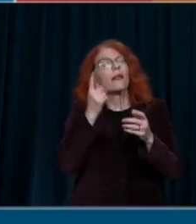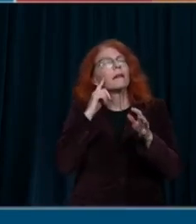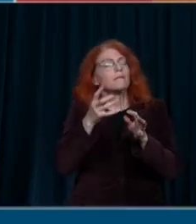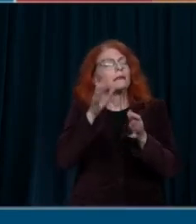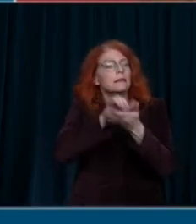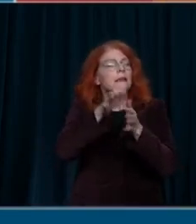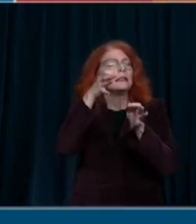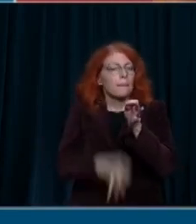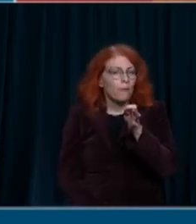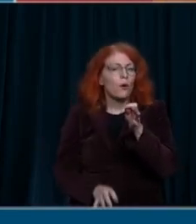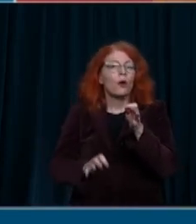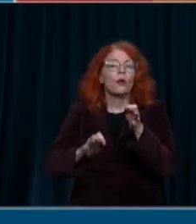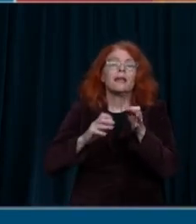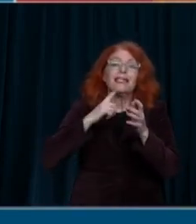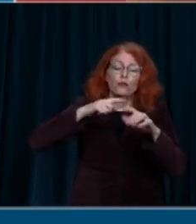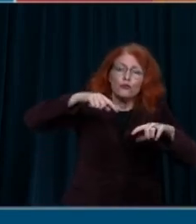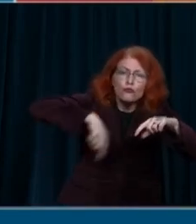simple. I believe that we need to drill. We need to frack.